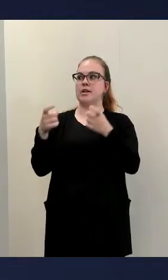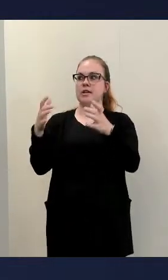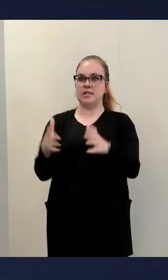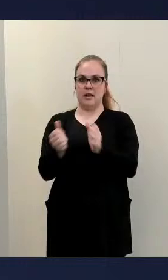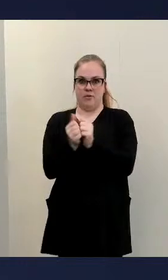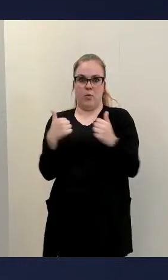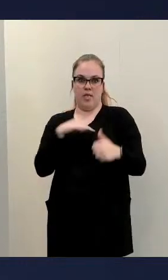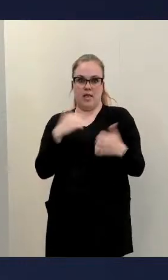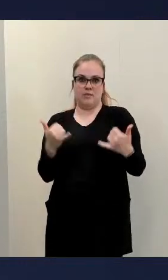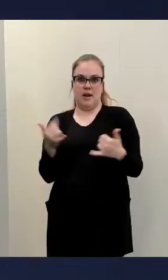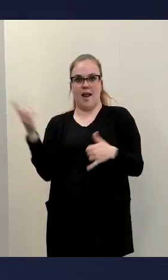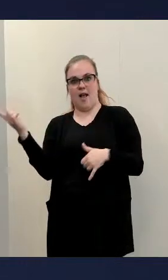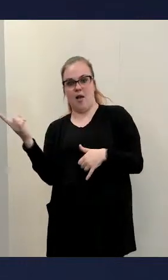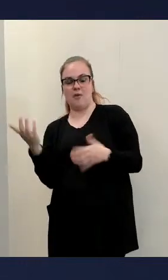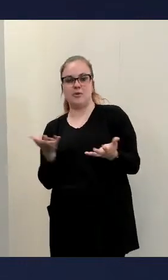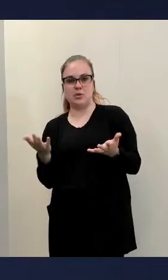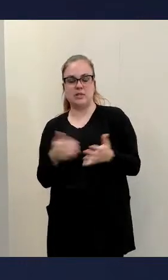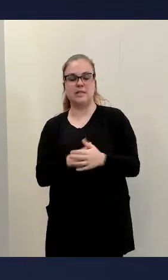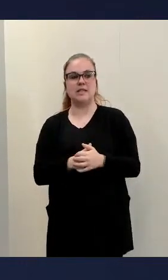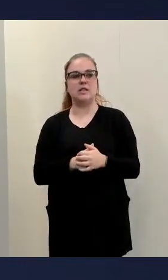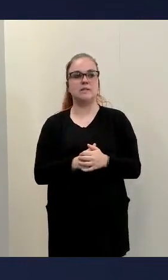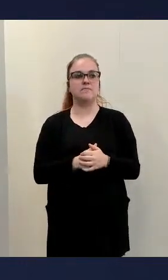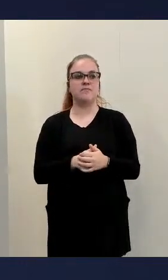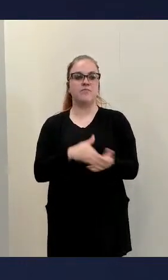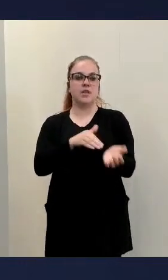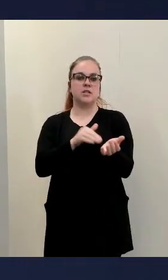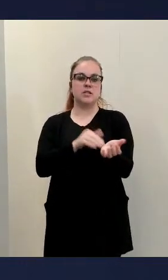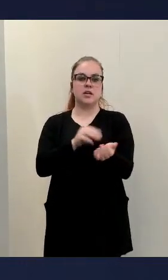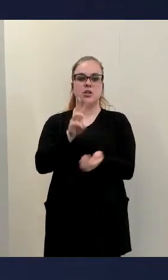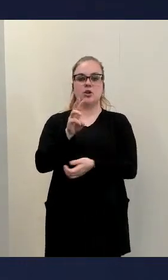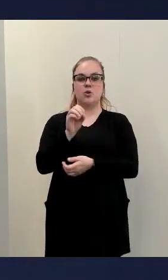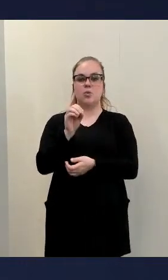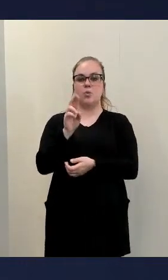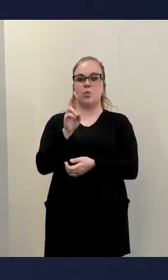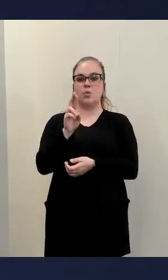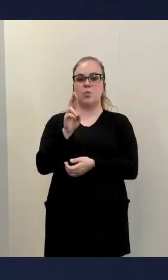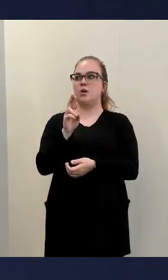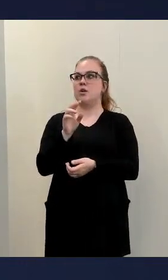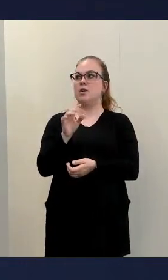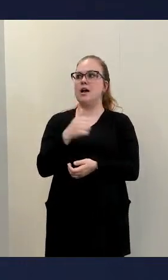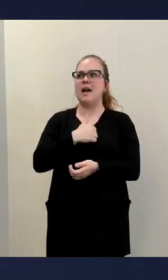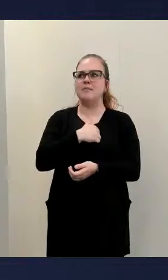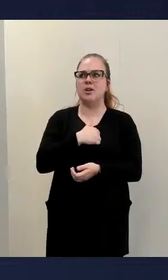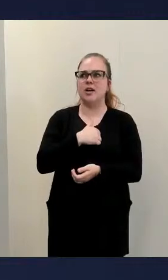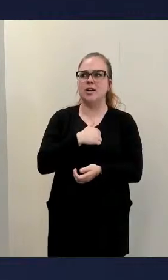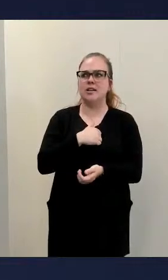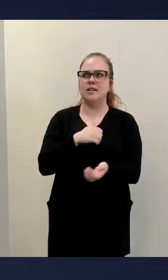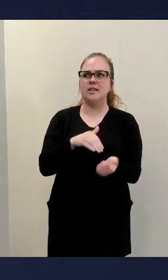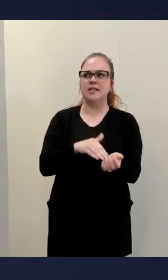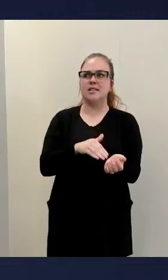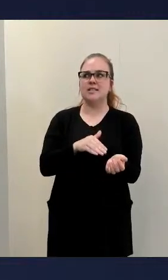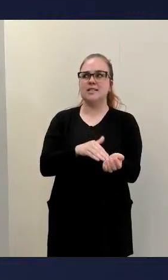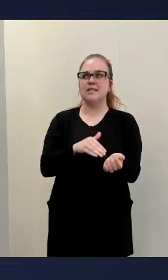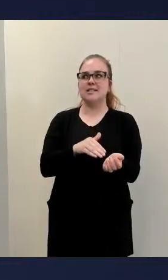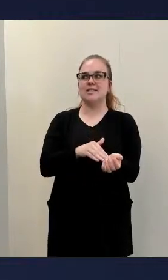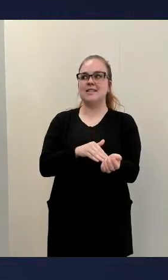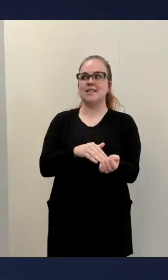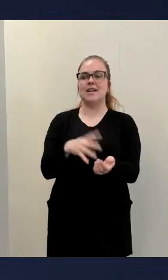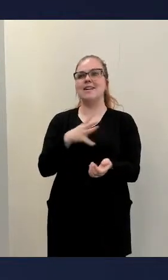us as we rolled this out. Dr. Wolford, I'm sorry, Kelly Wolford, That's